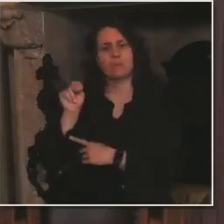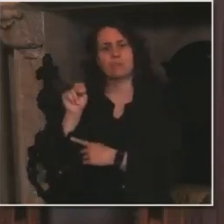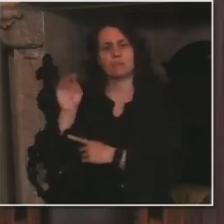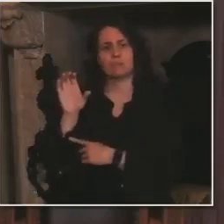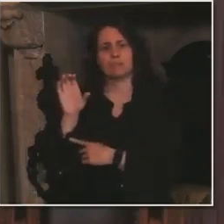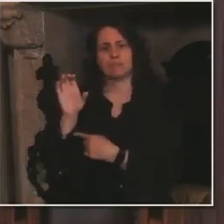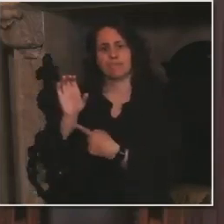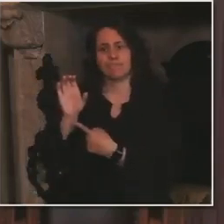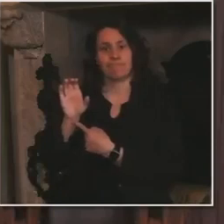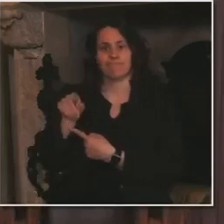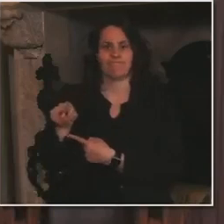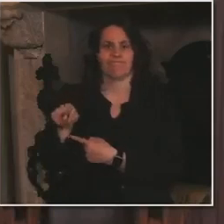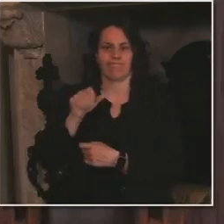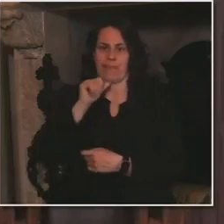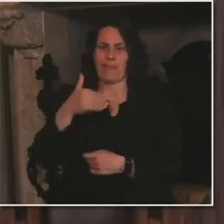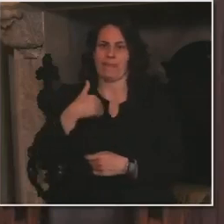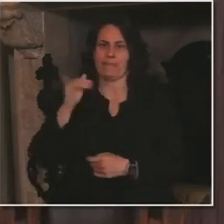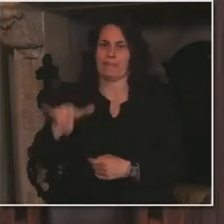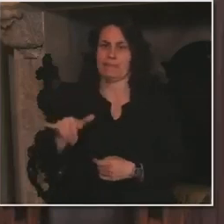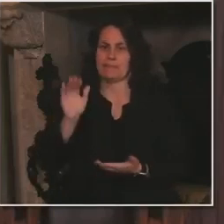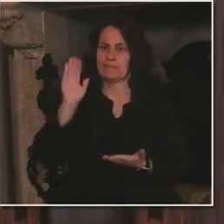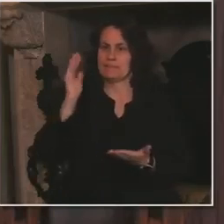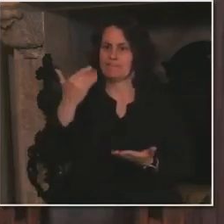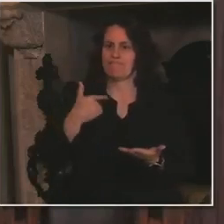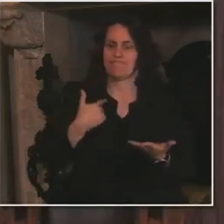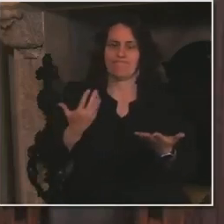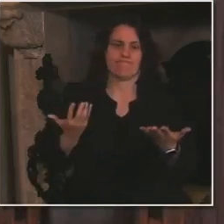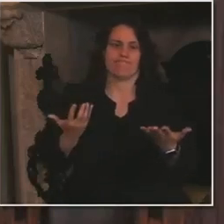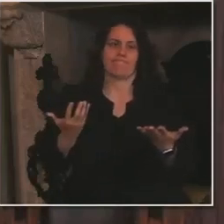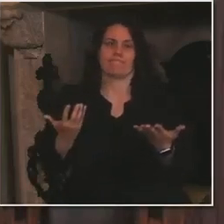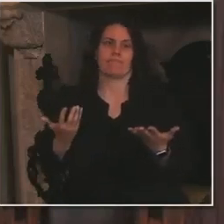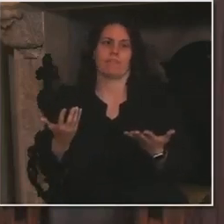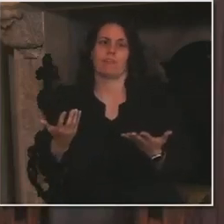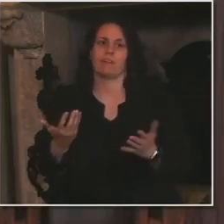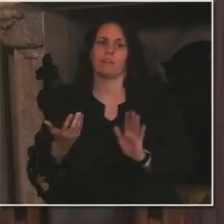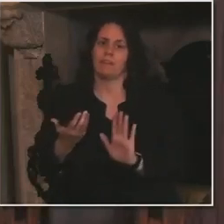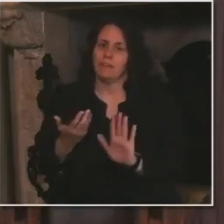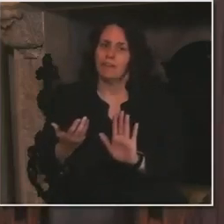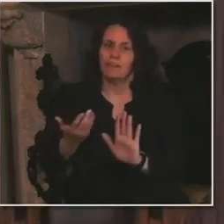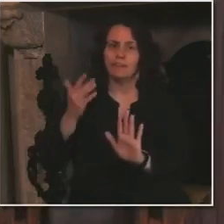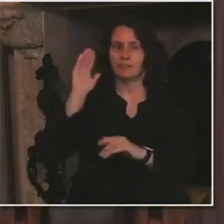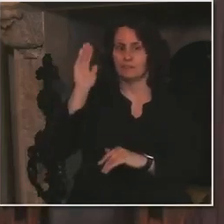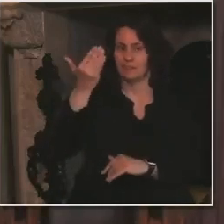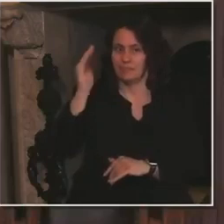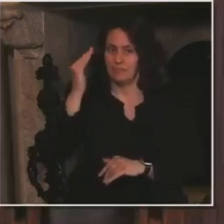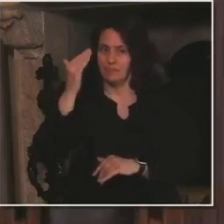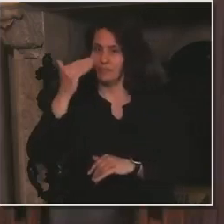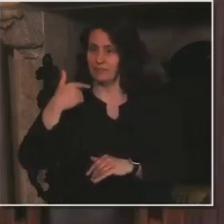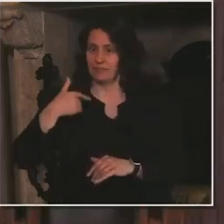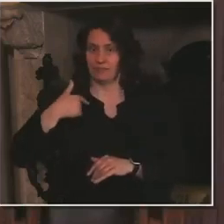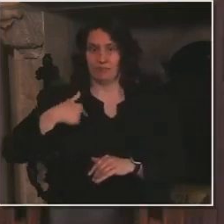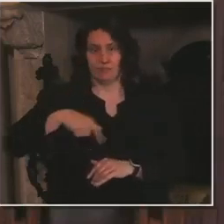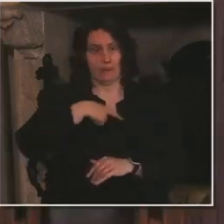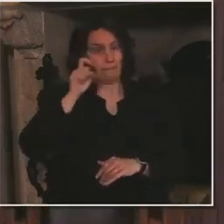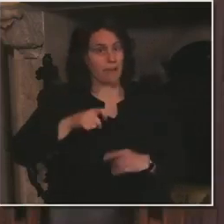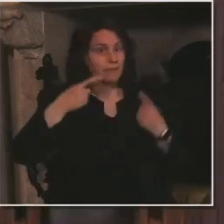look at going forward, but clearly, in order for us to do a good job in the state, we have to have those three things in